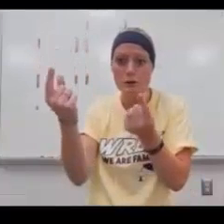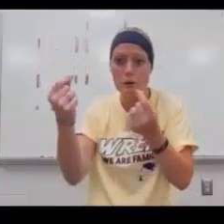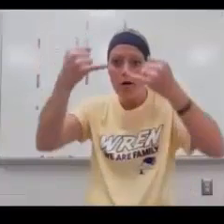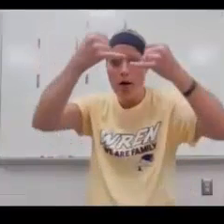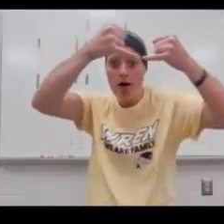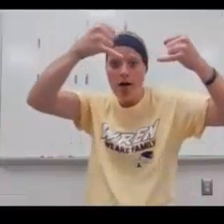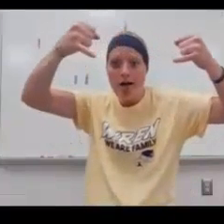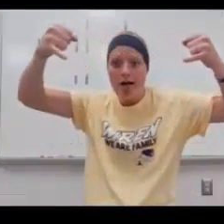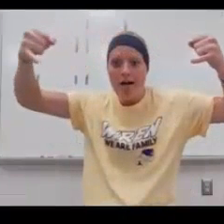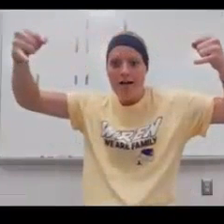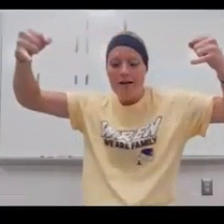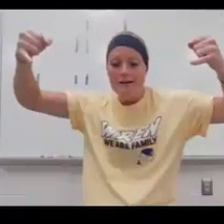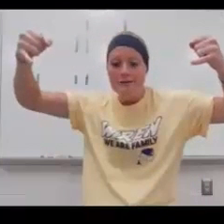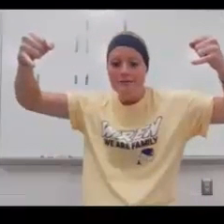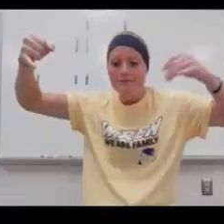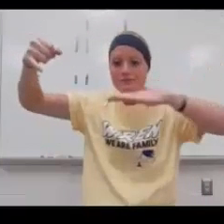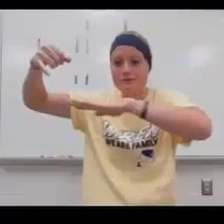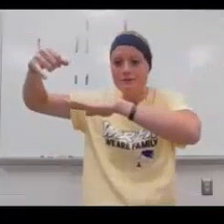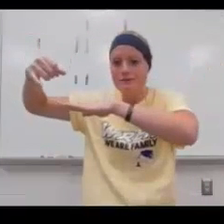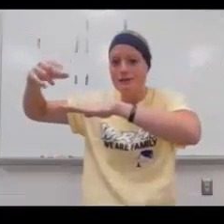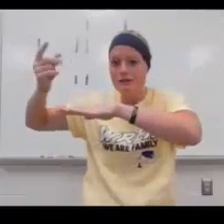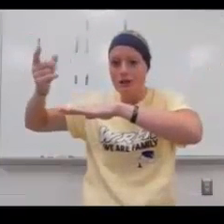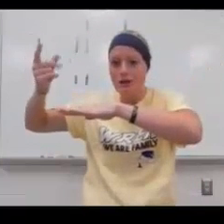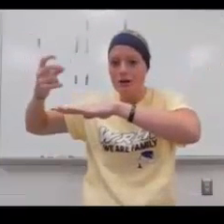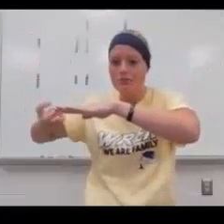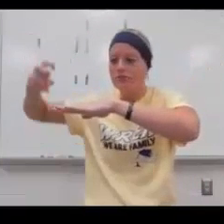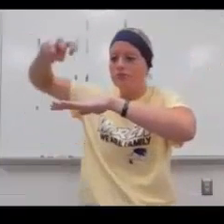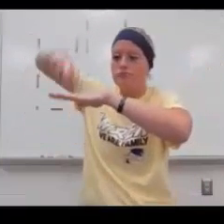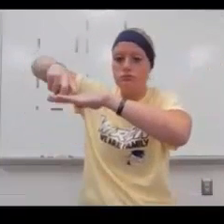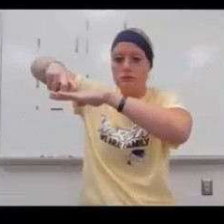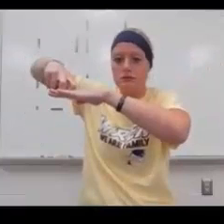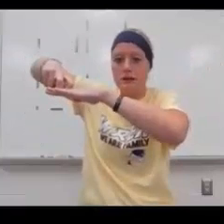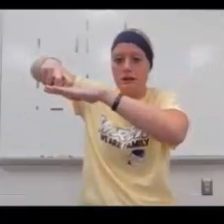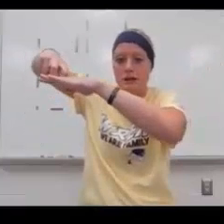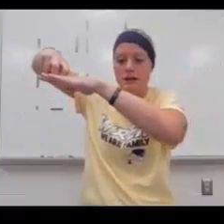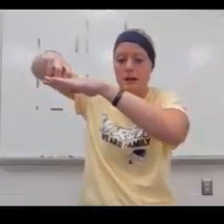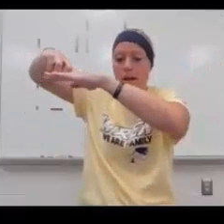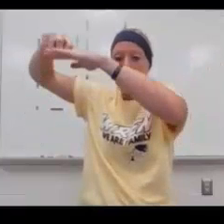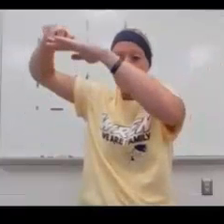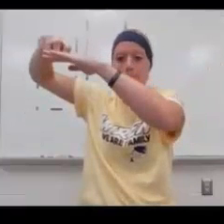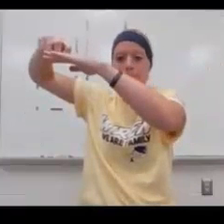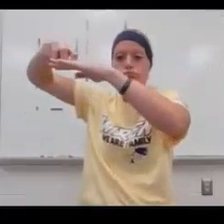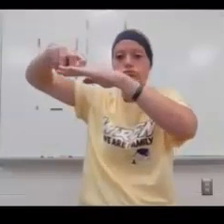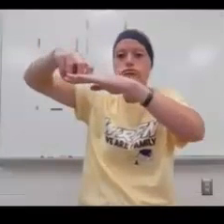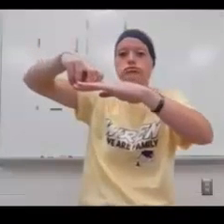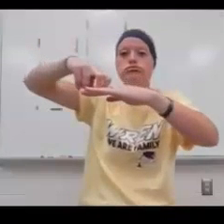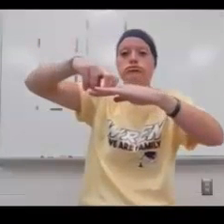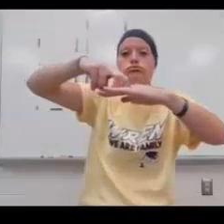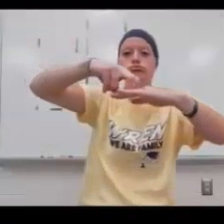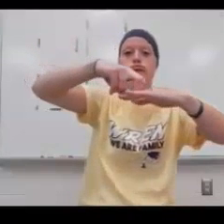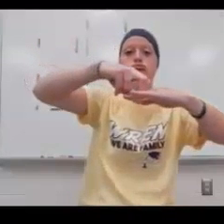If the dog needed to get very far and climb over something, there was a zip line and the dog would hop